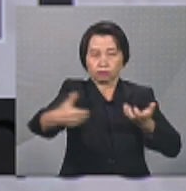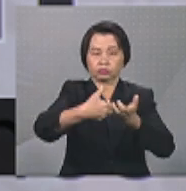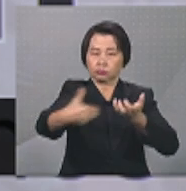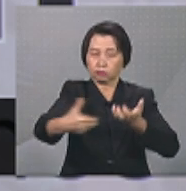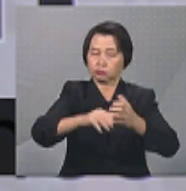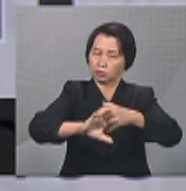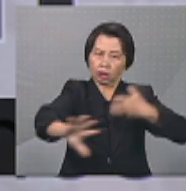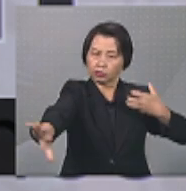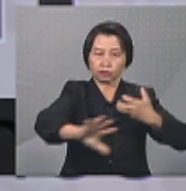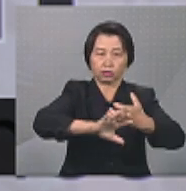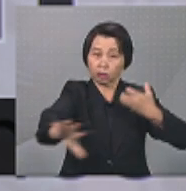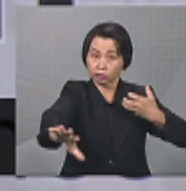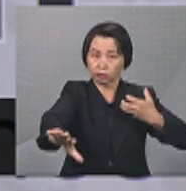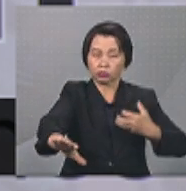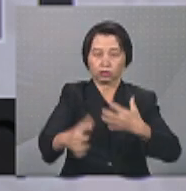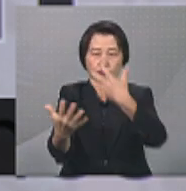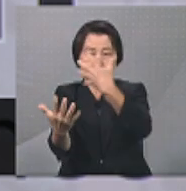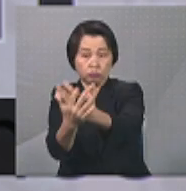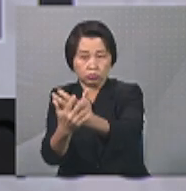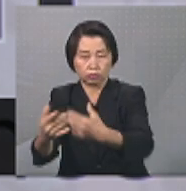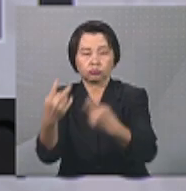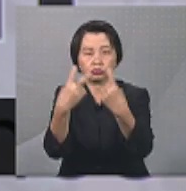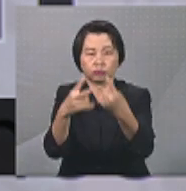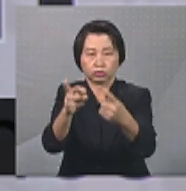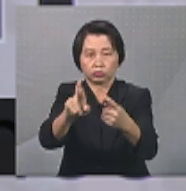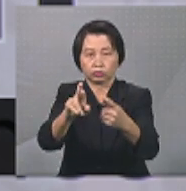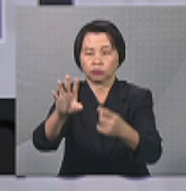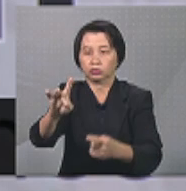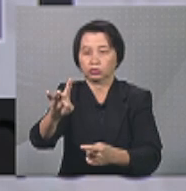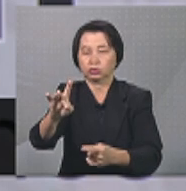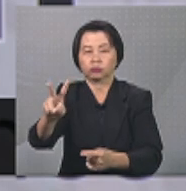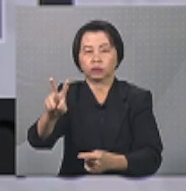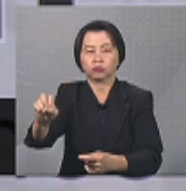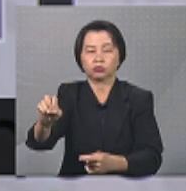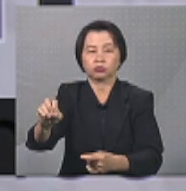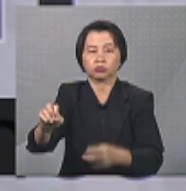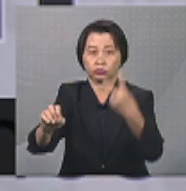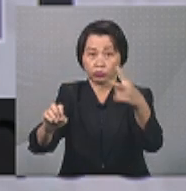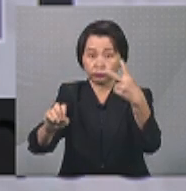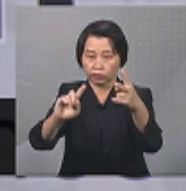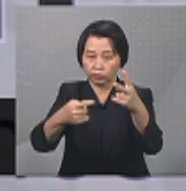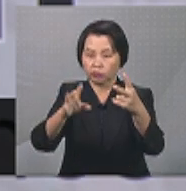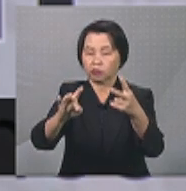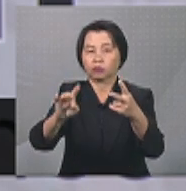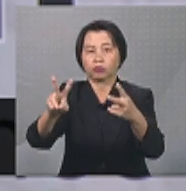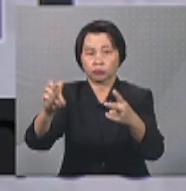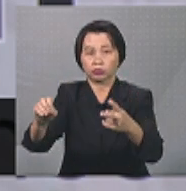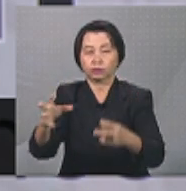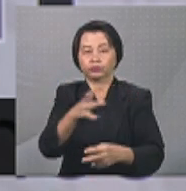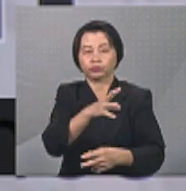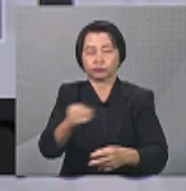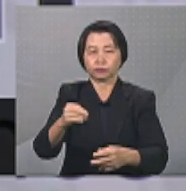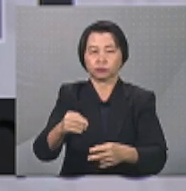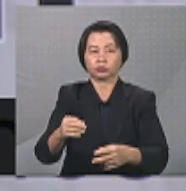we have actually quarantined more than 12,820 so of them and screened them,